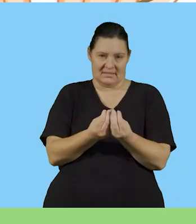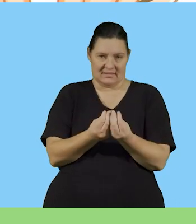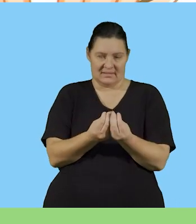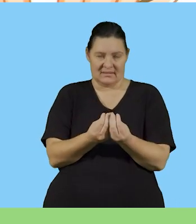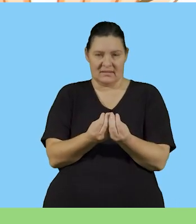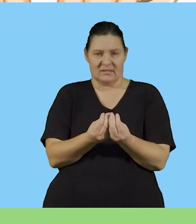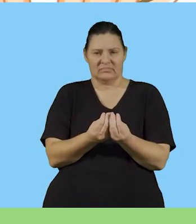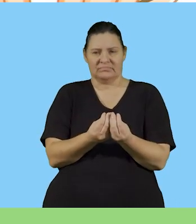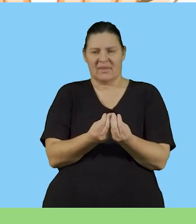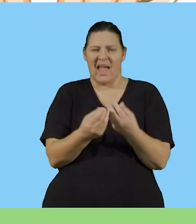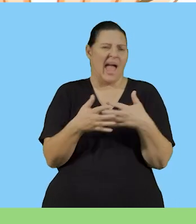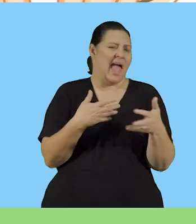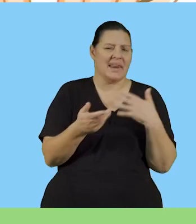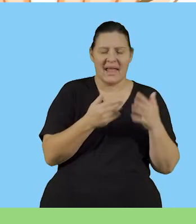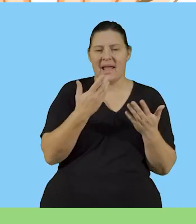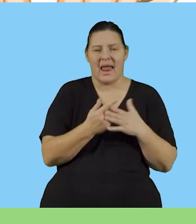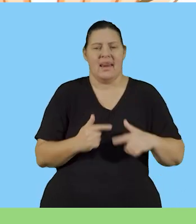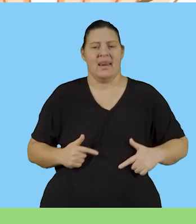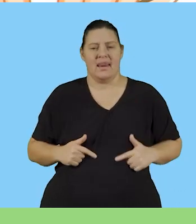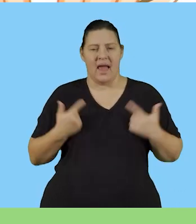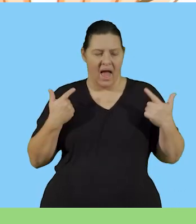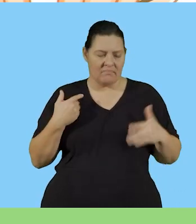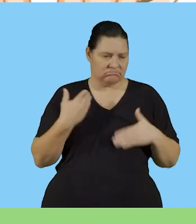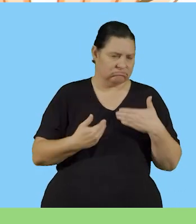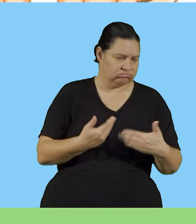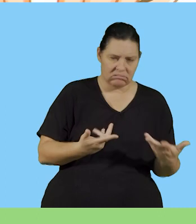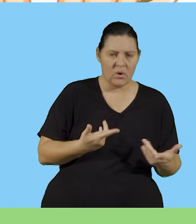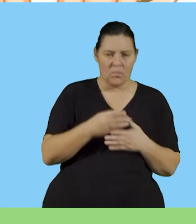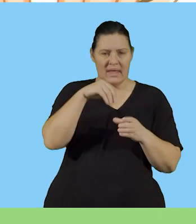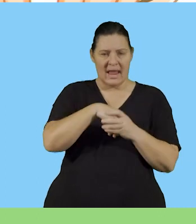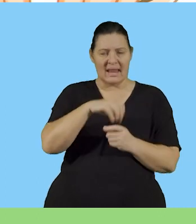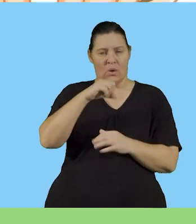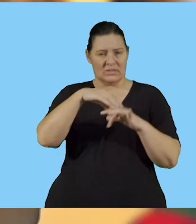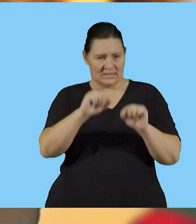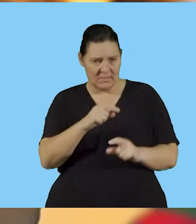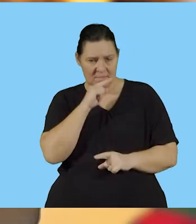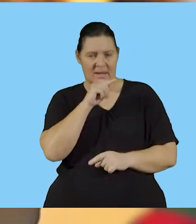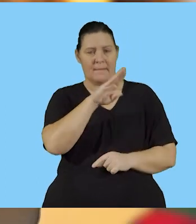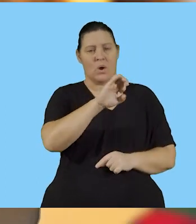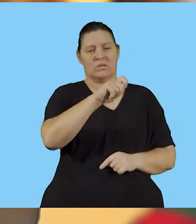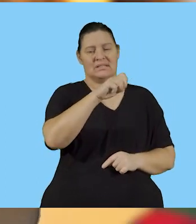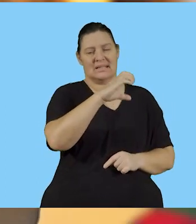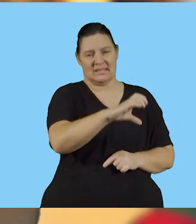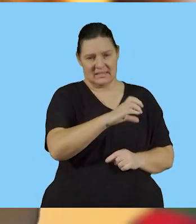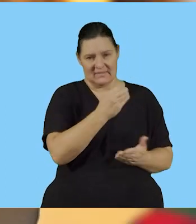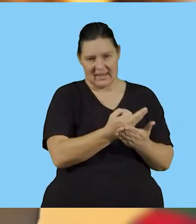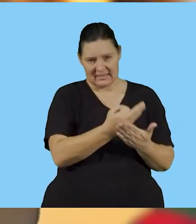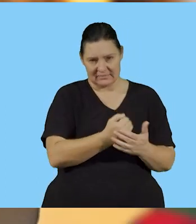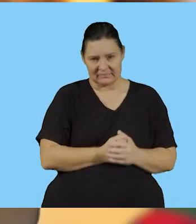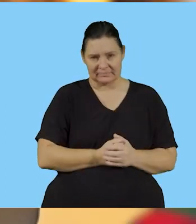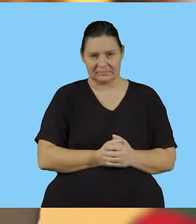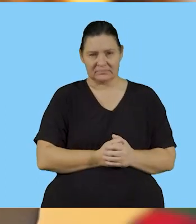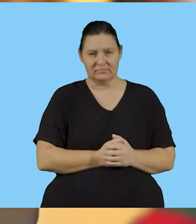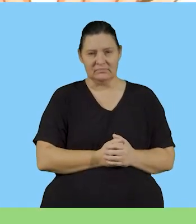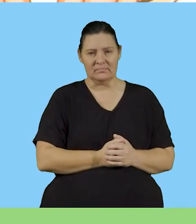So everything that is able to undergo life processes in an ecosystem is referred to as biotic